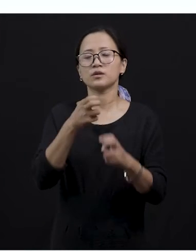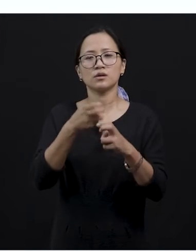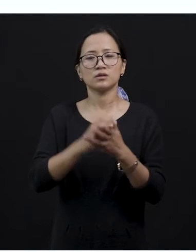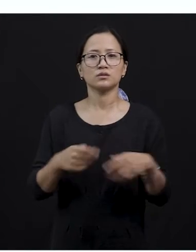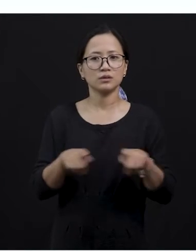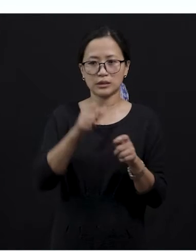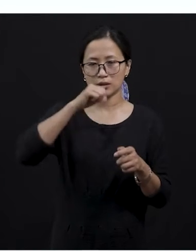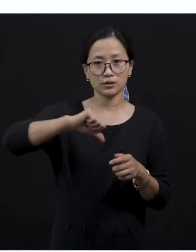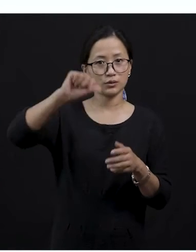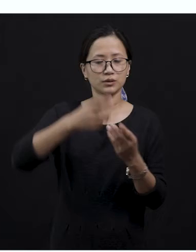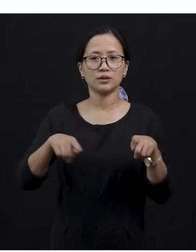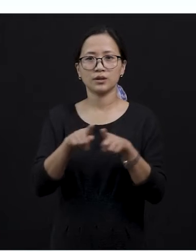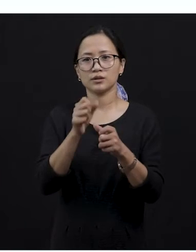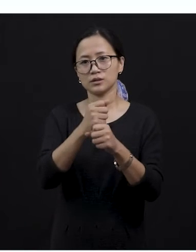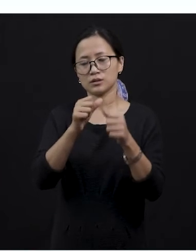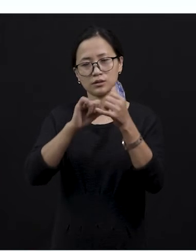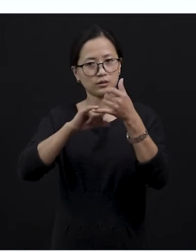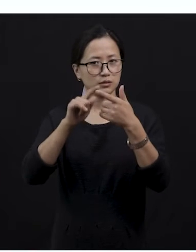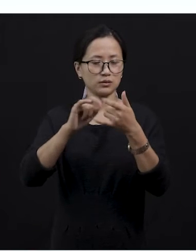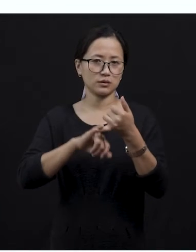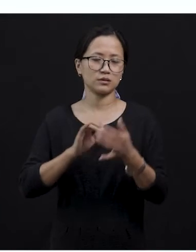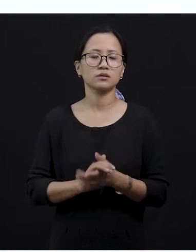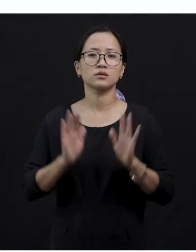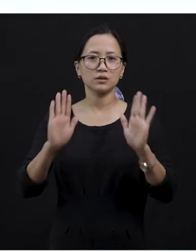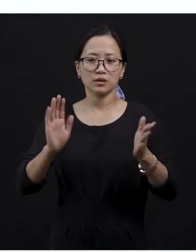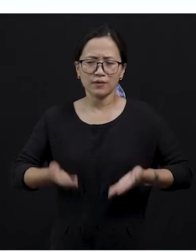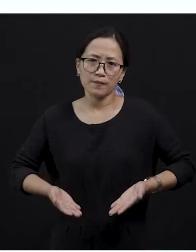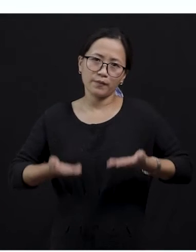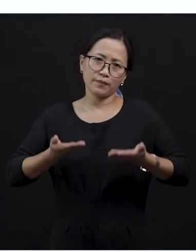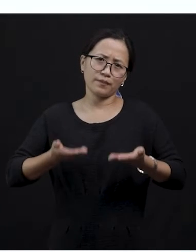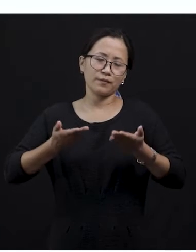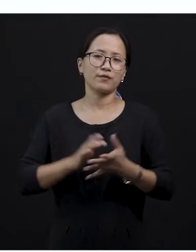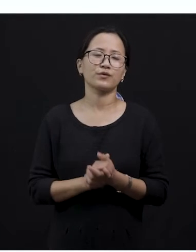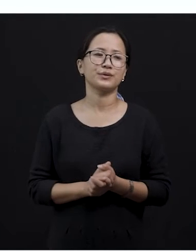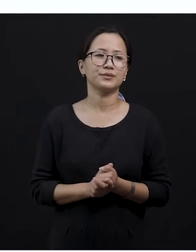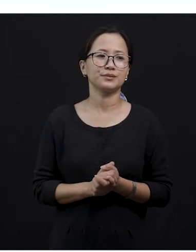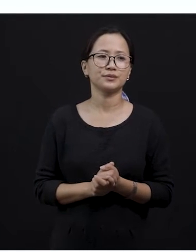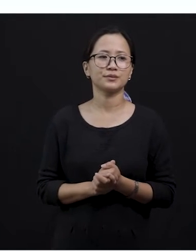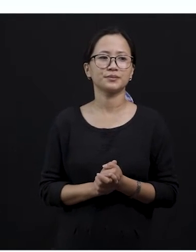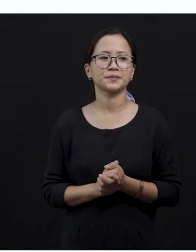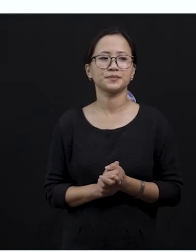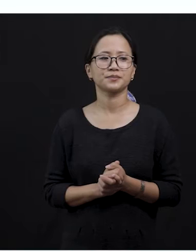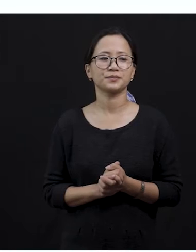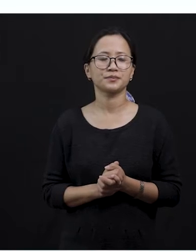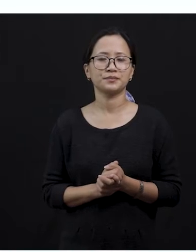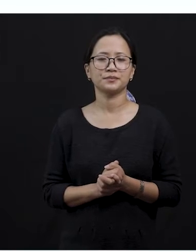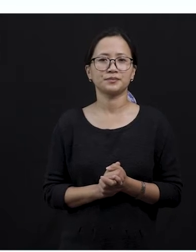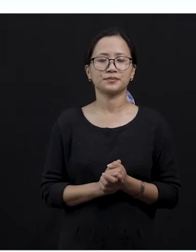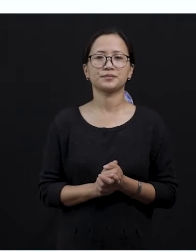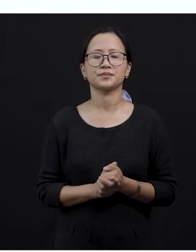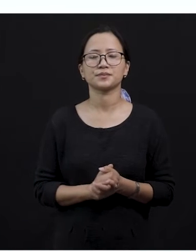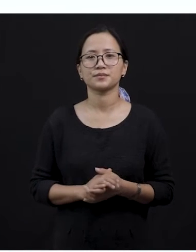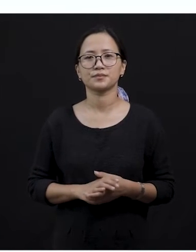have weight. Okay, and from the previous activity, we see that solids, liquids, and gases